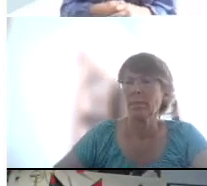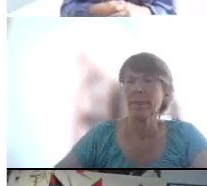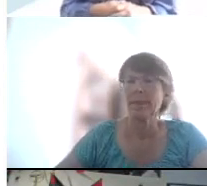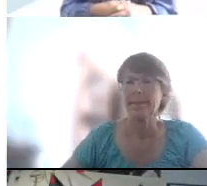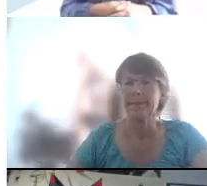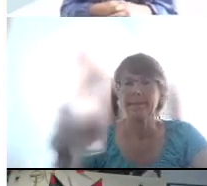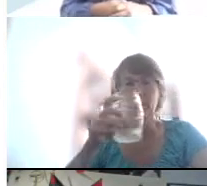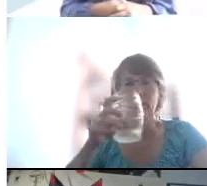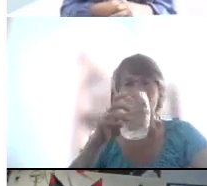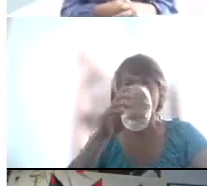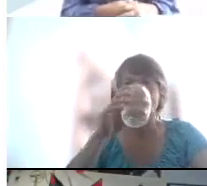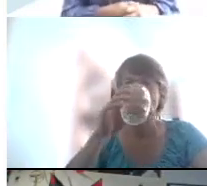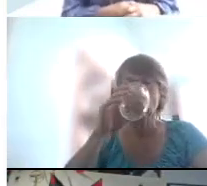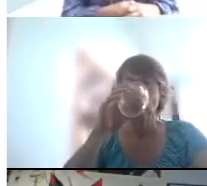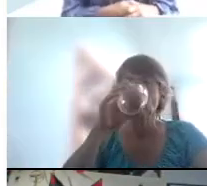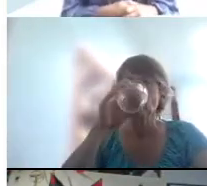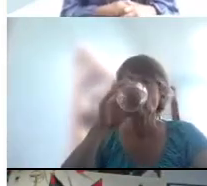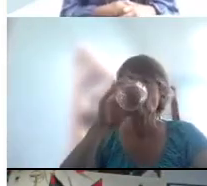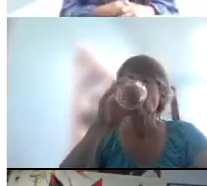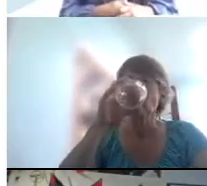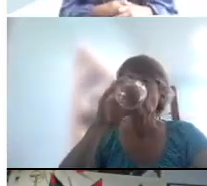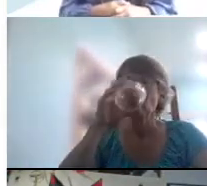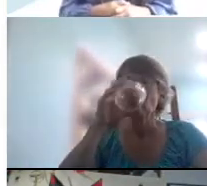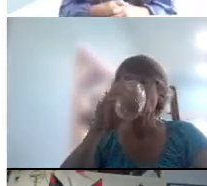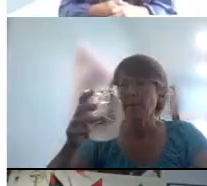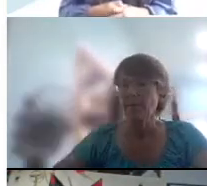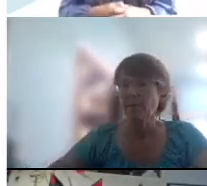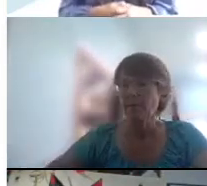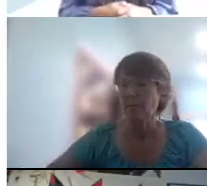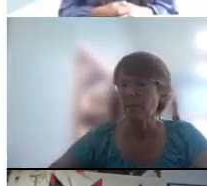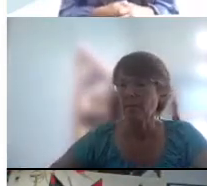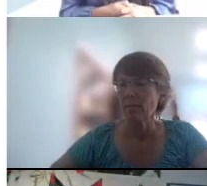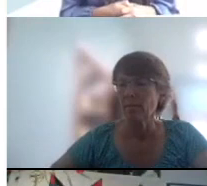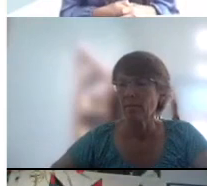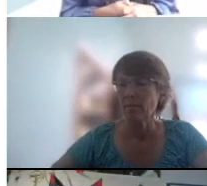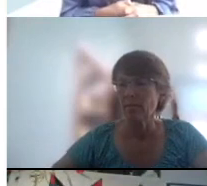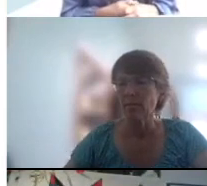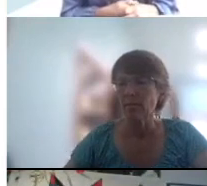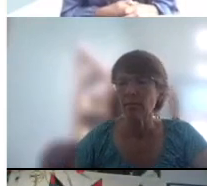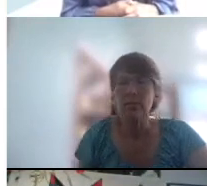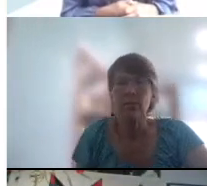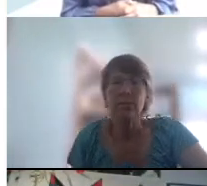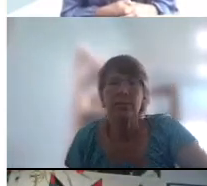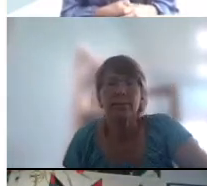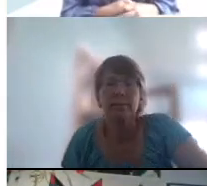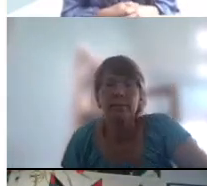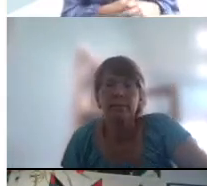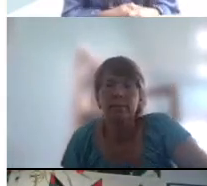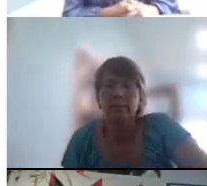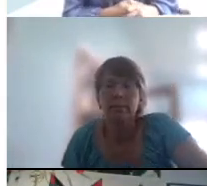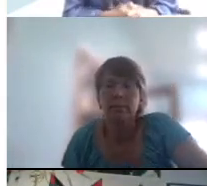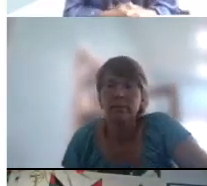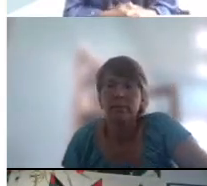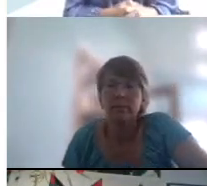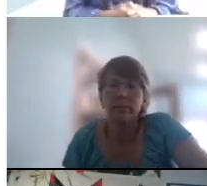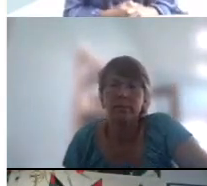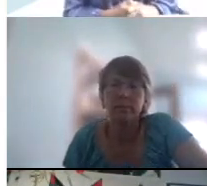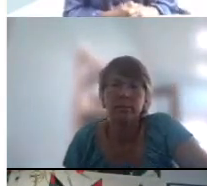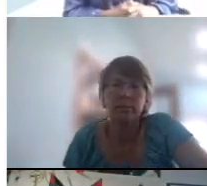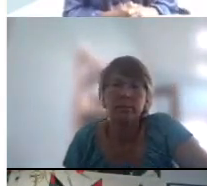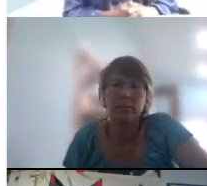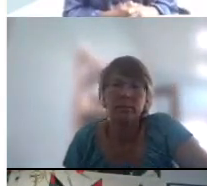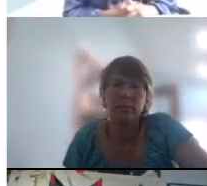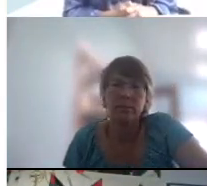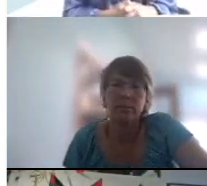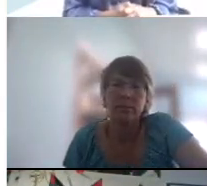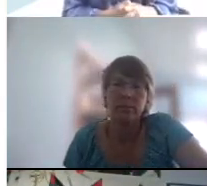our governance, policies, complaints process, and training on anti-racism and anti-oppression. And we have to keep asking ourselves the